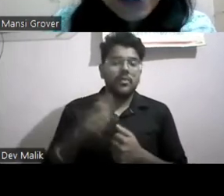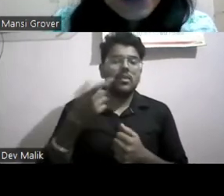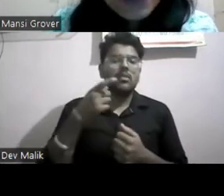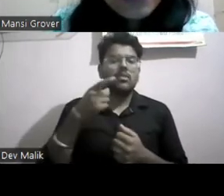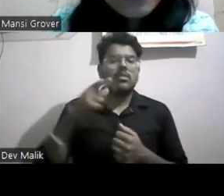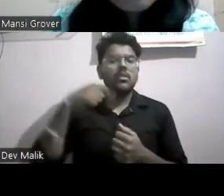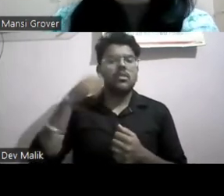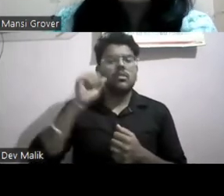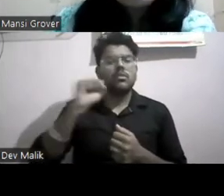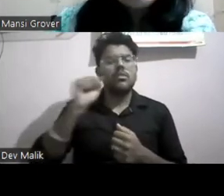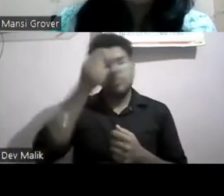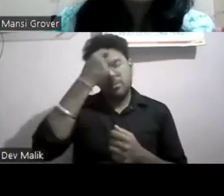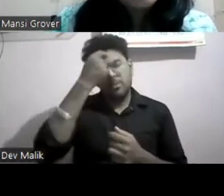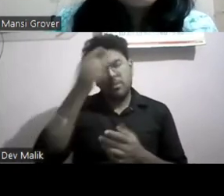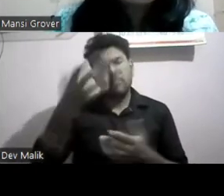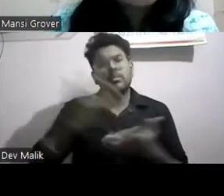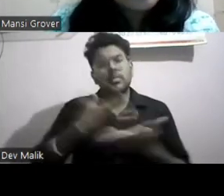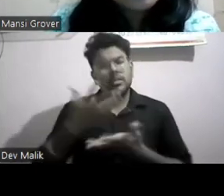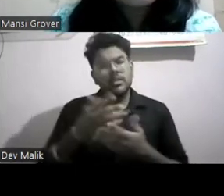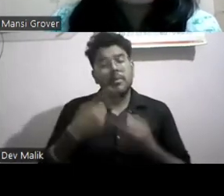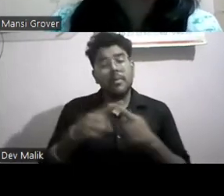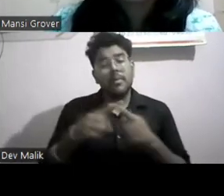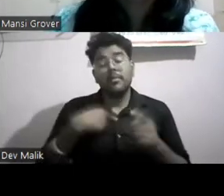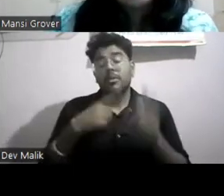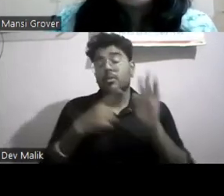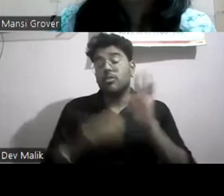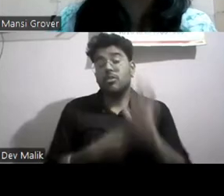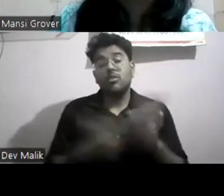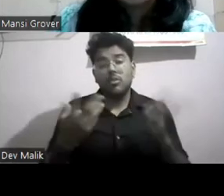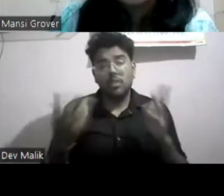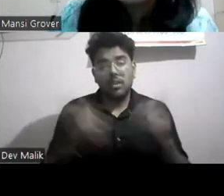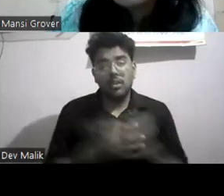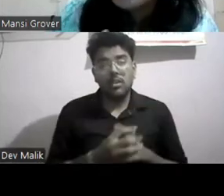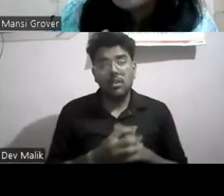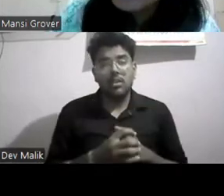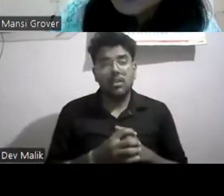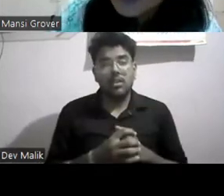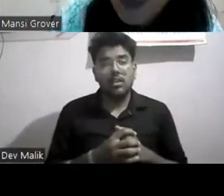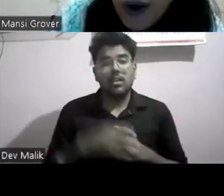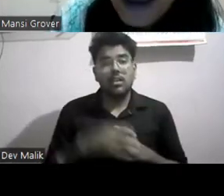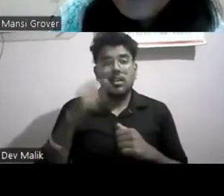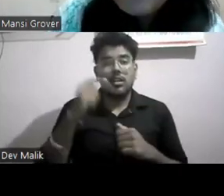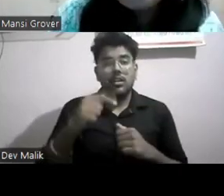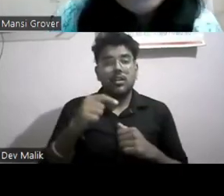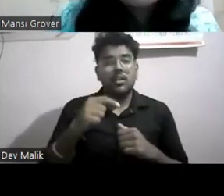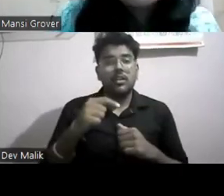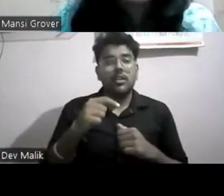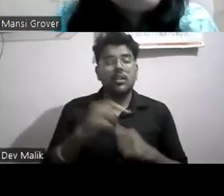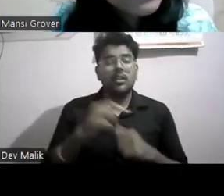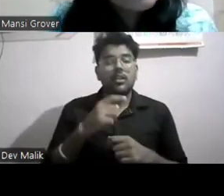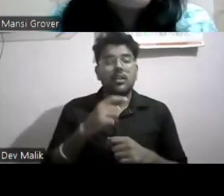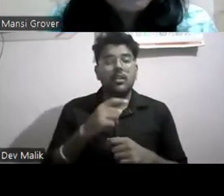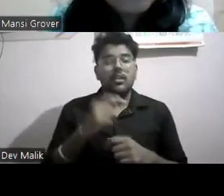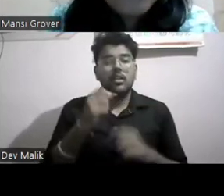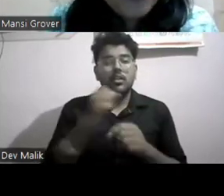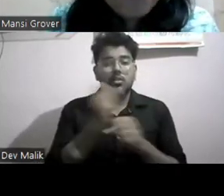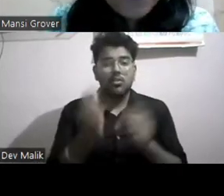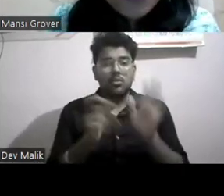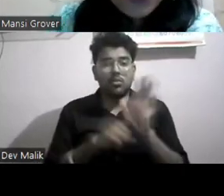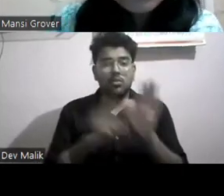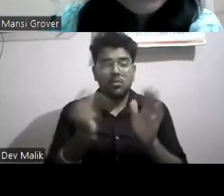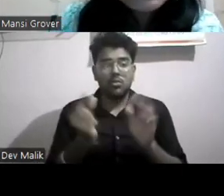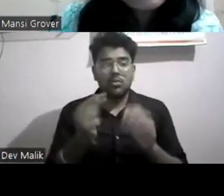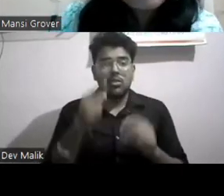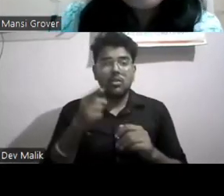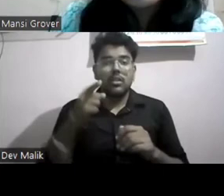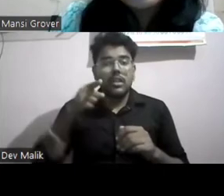can discuss. But what I'm trying to show here is that there is a neurodivergent boy playing himself in the film.